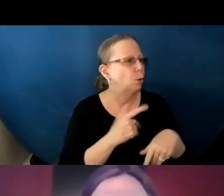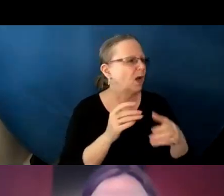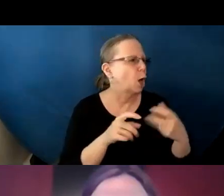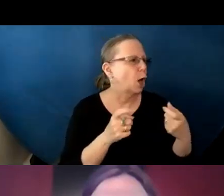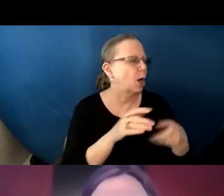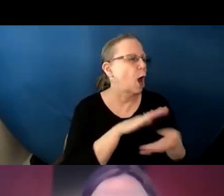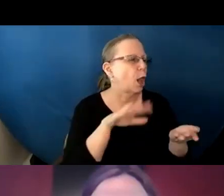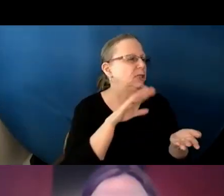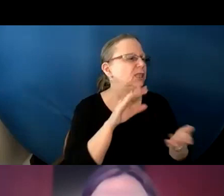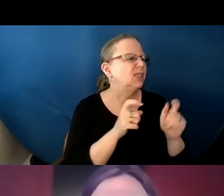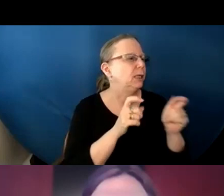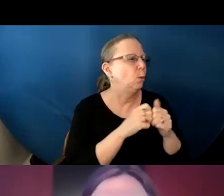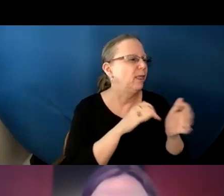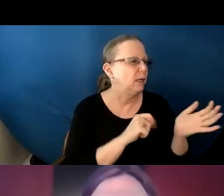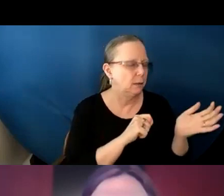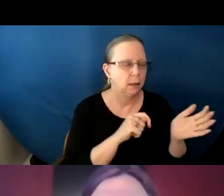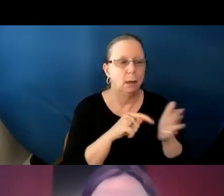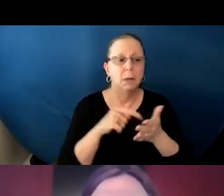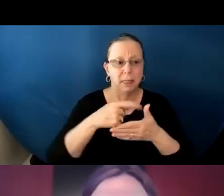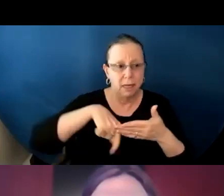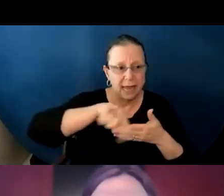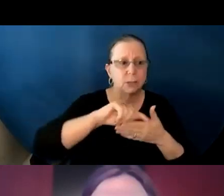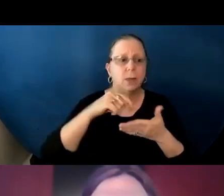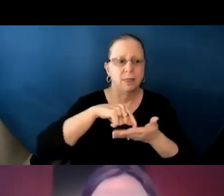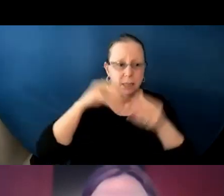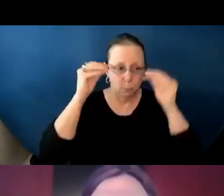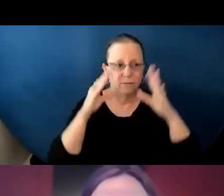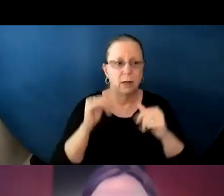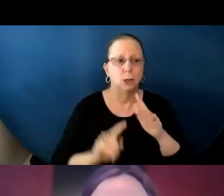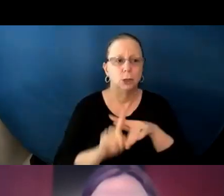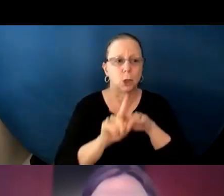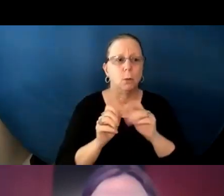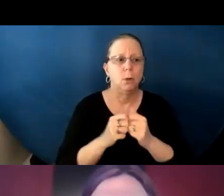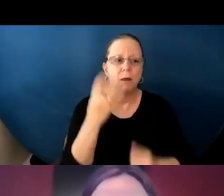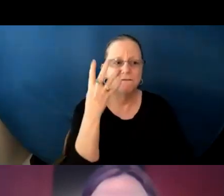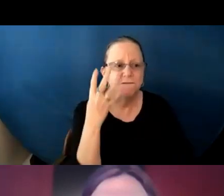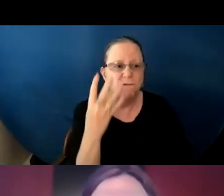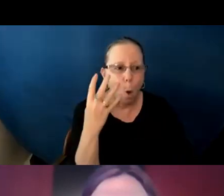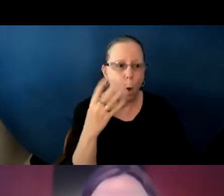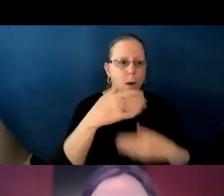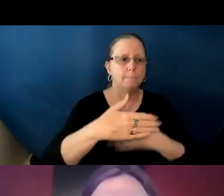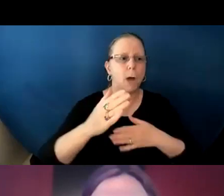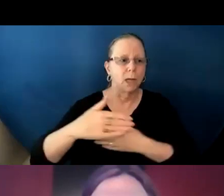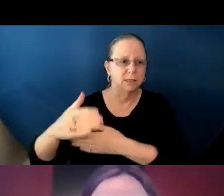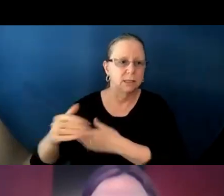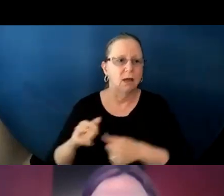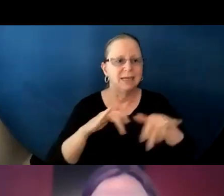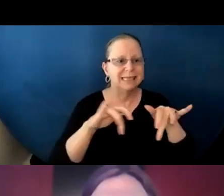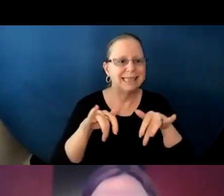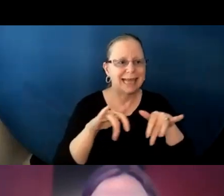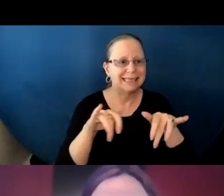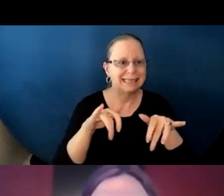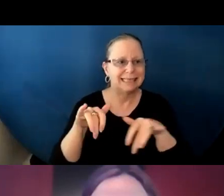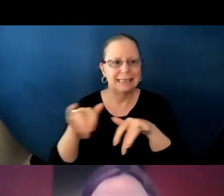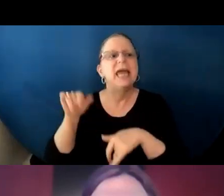it. But the next week, this professor showed up with 4 boxes of cassettes where he had gone